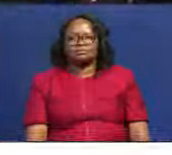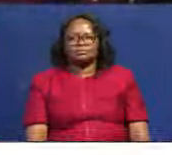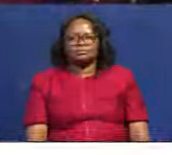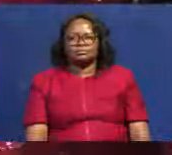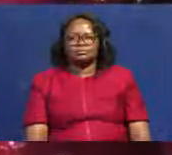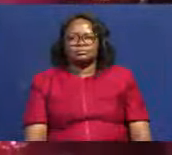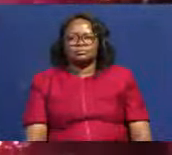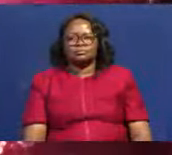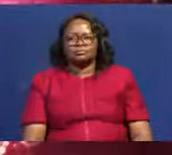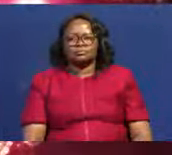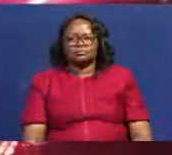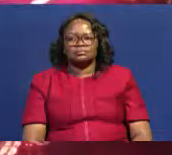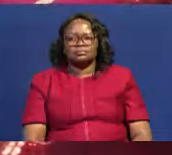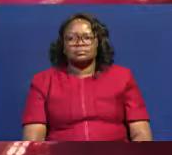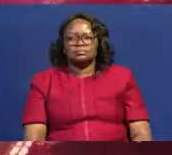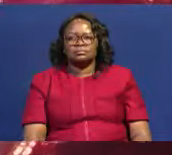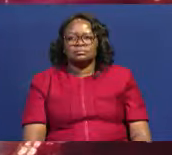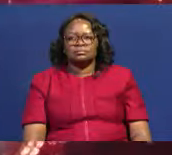Diwali.